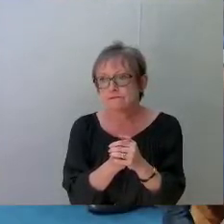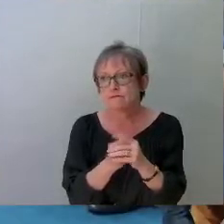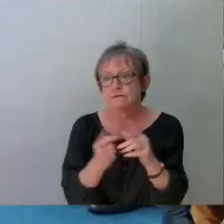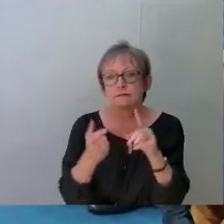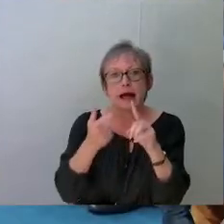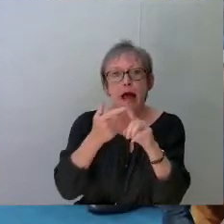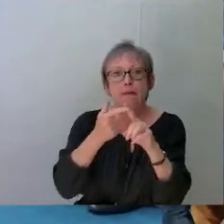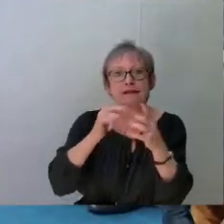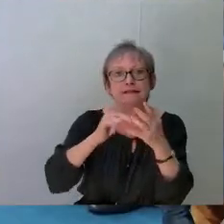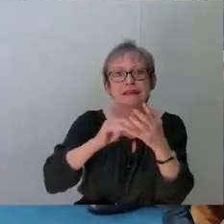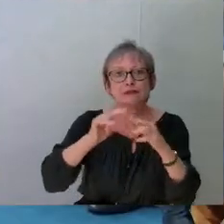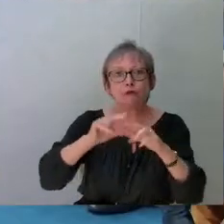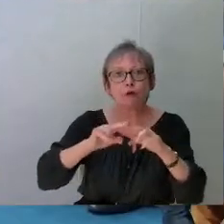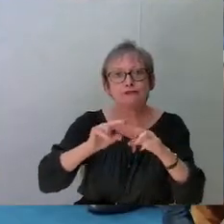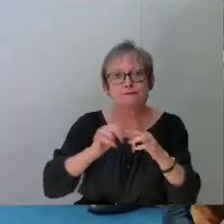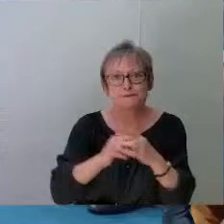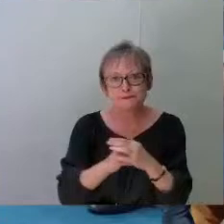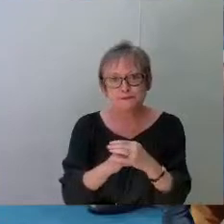Emma Sandiford.